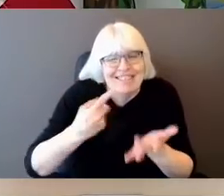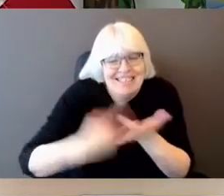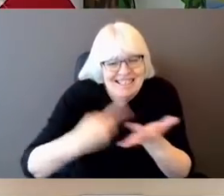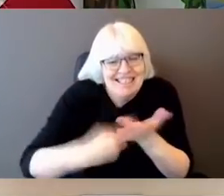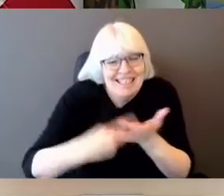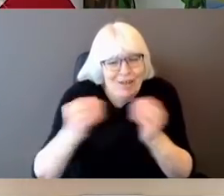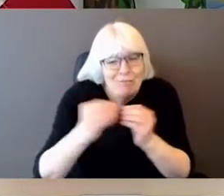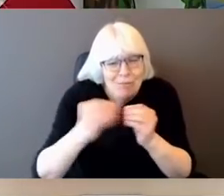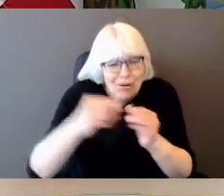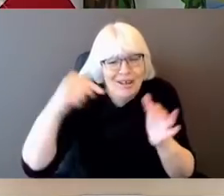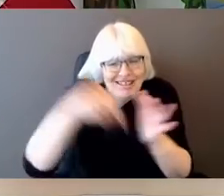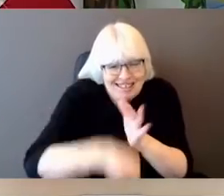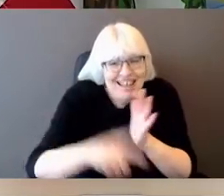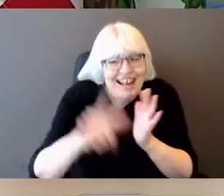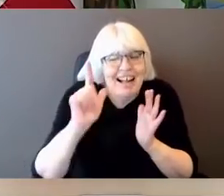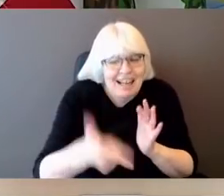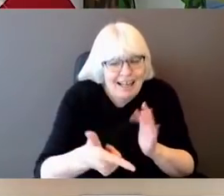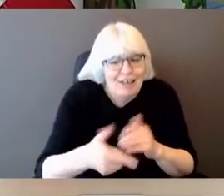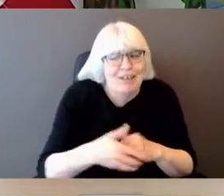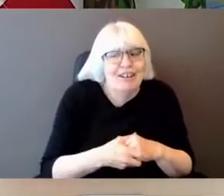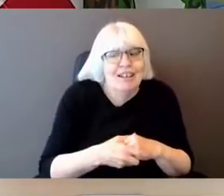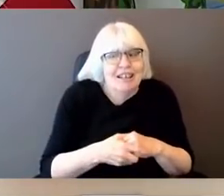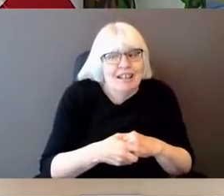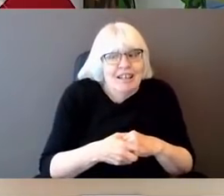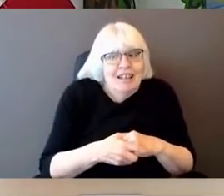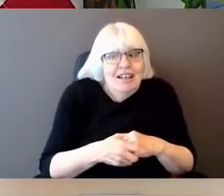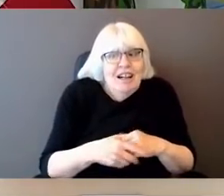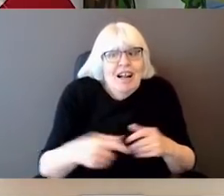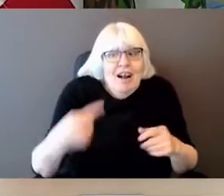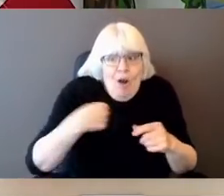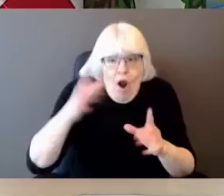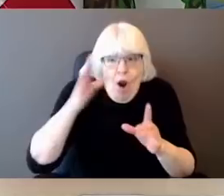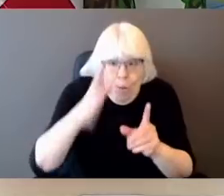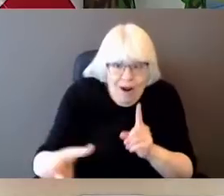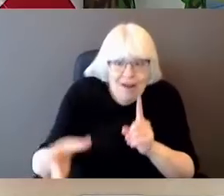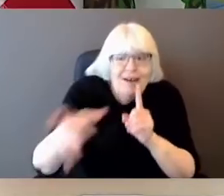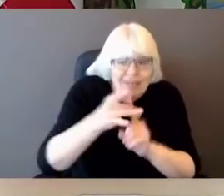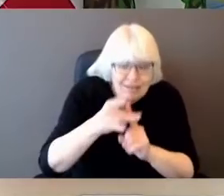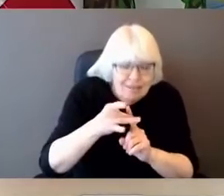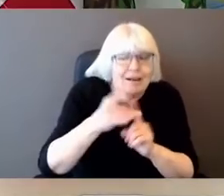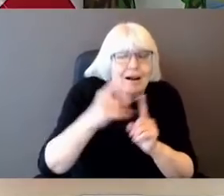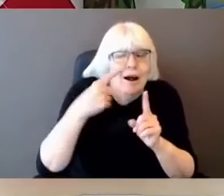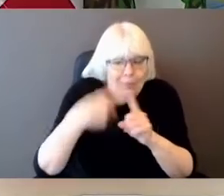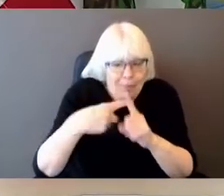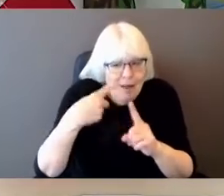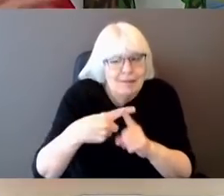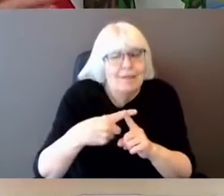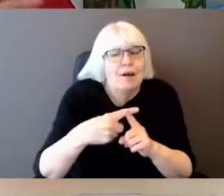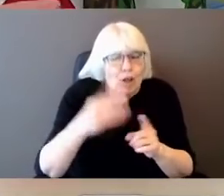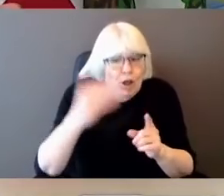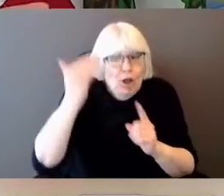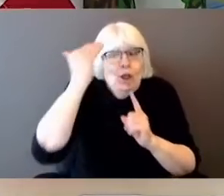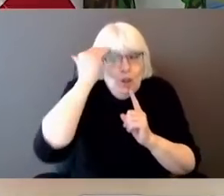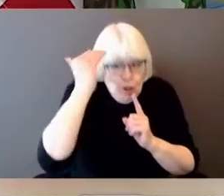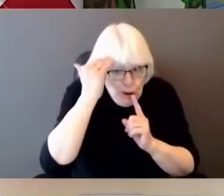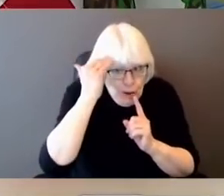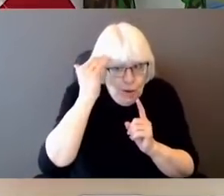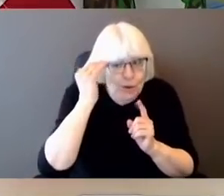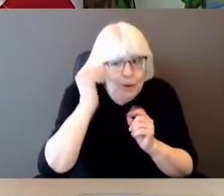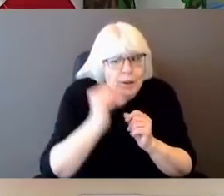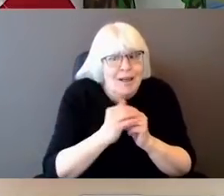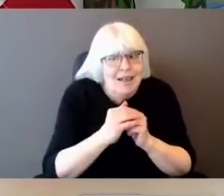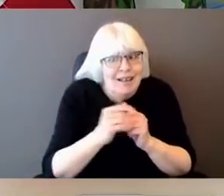clarify it. But if you have had COVID and you've had COVID and you've had a positive test and you've recovered, like you have to isolate if you have COVID.